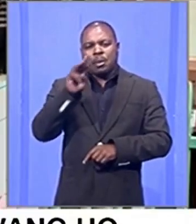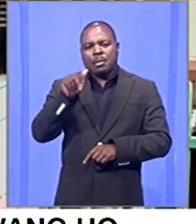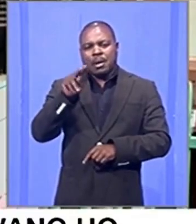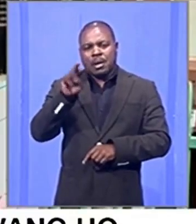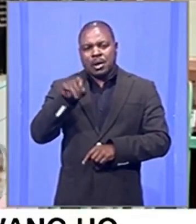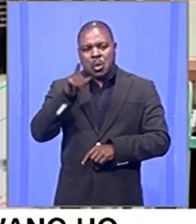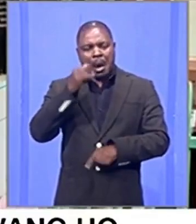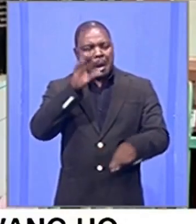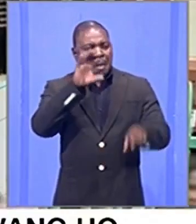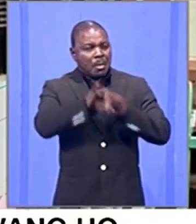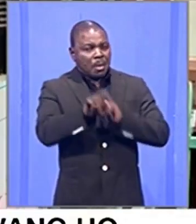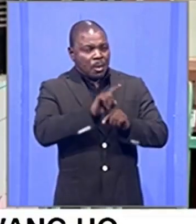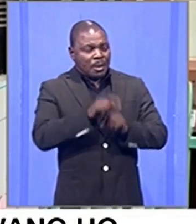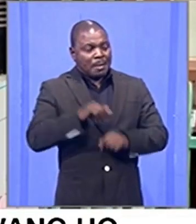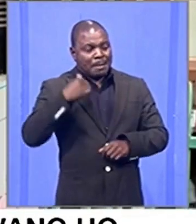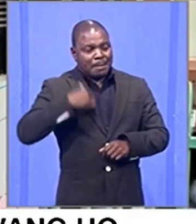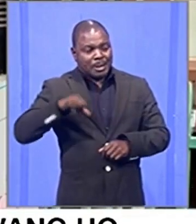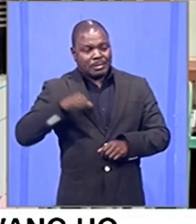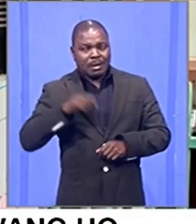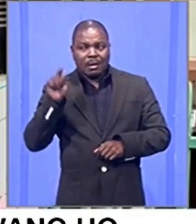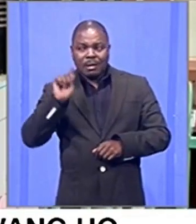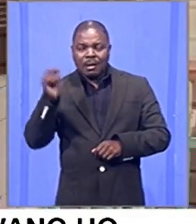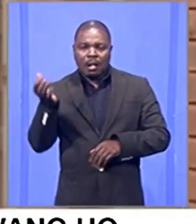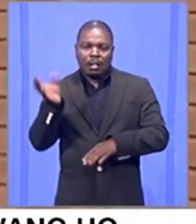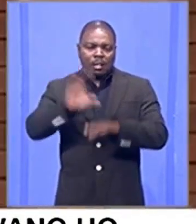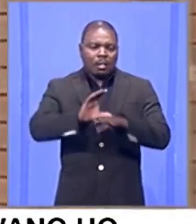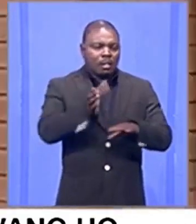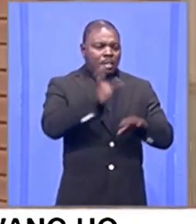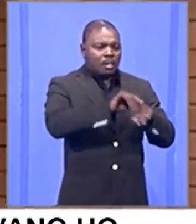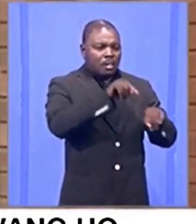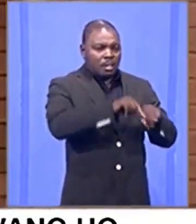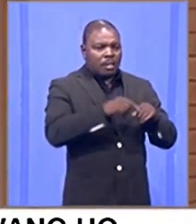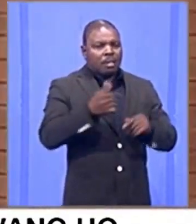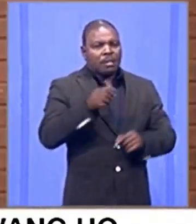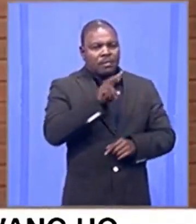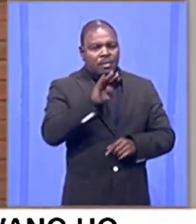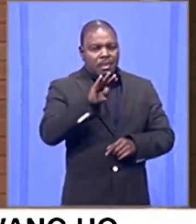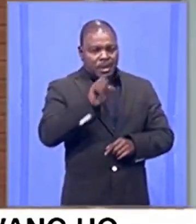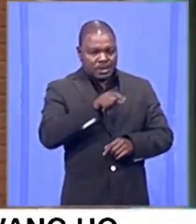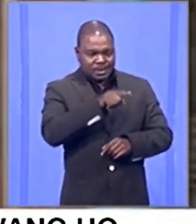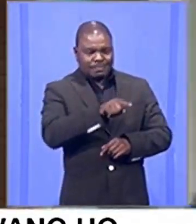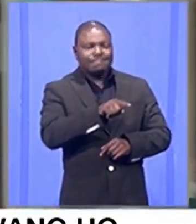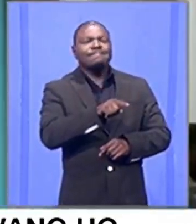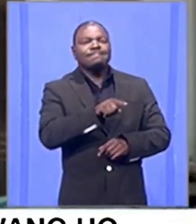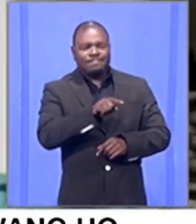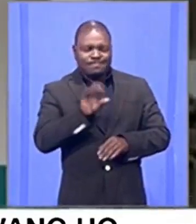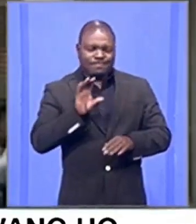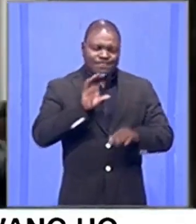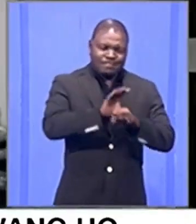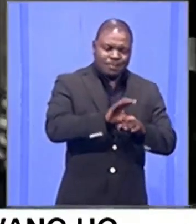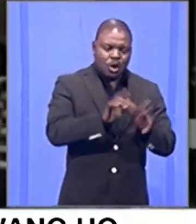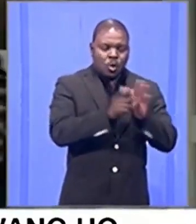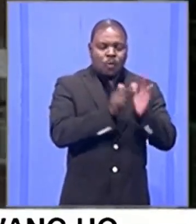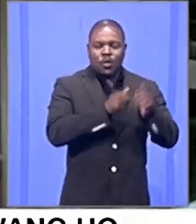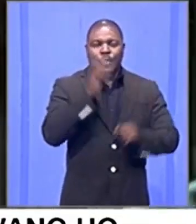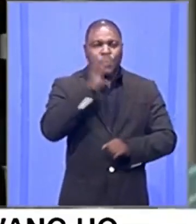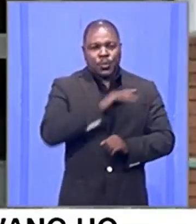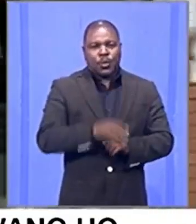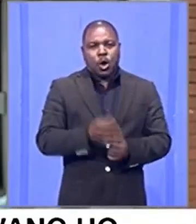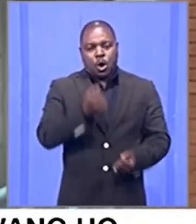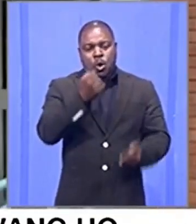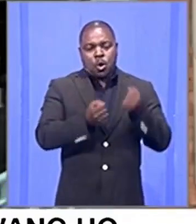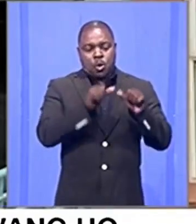fumana hore bommasepala ba neng ba tsetetse bankeng ena ya VBS ba entse seo ka tsela e fosahetseng. Ha nyewe ena e lebeletse ho